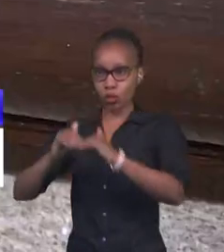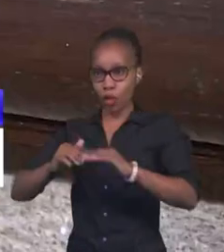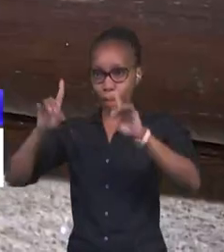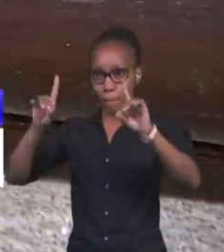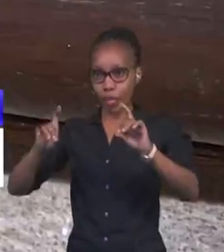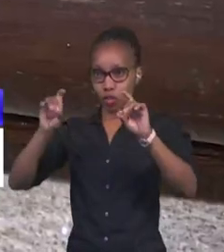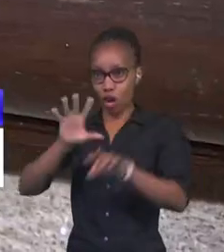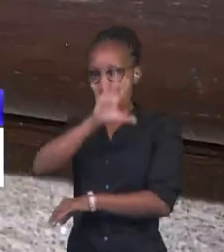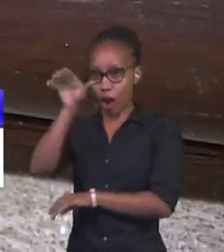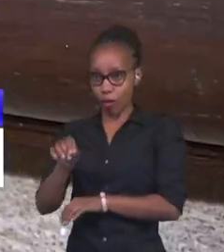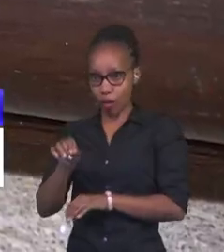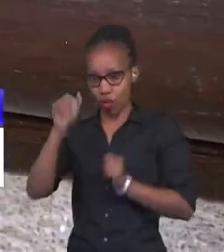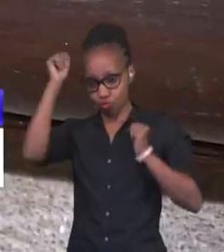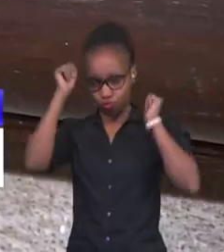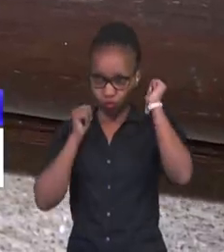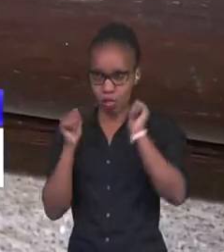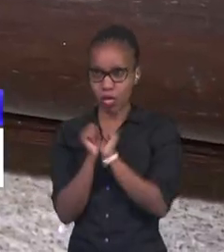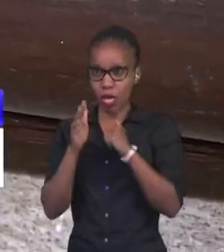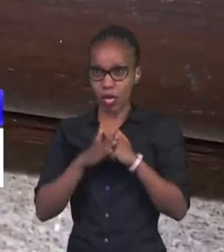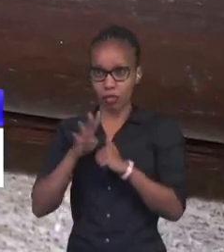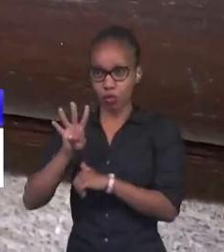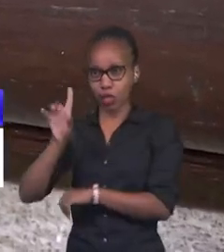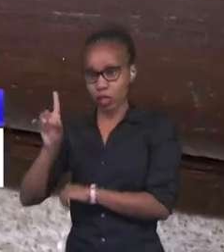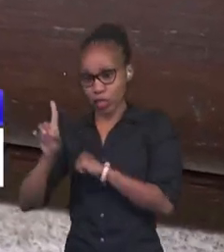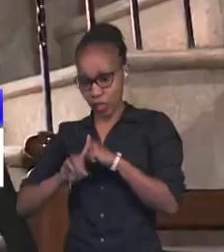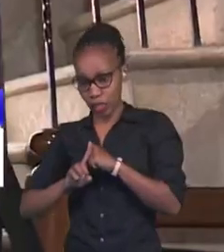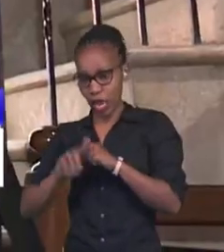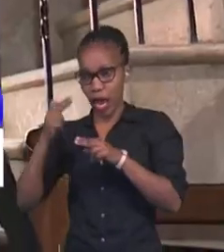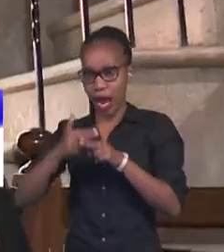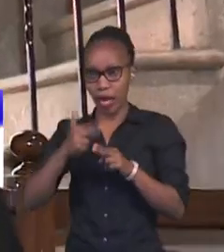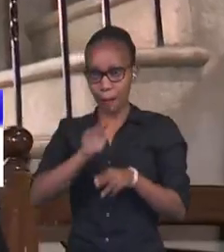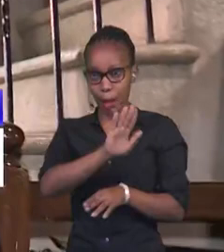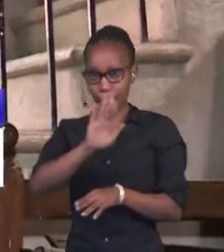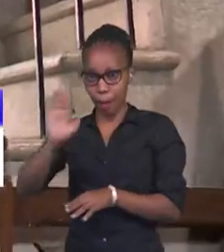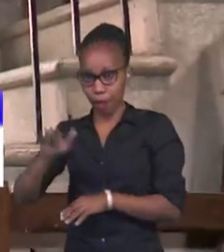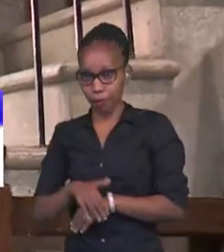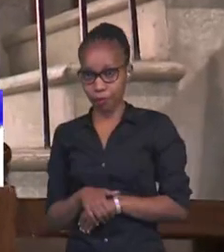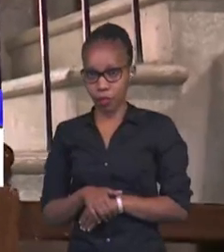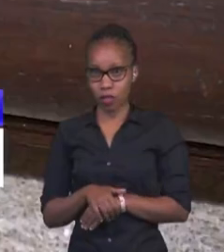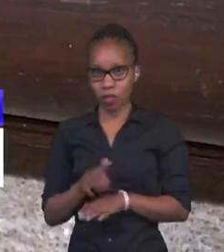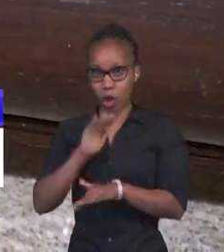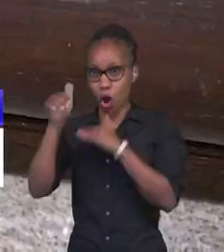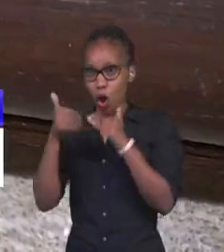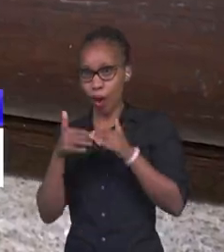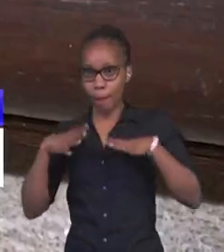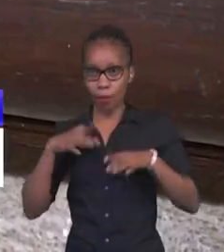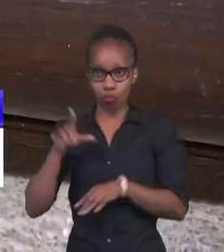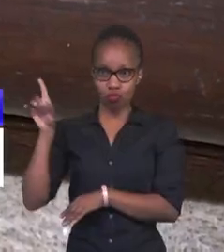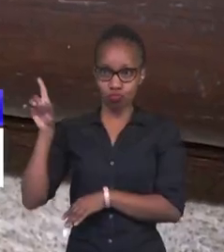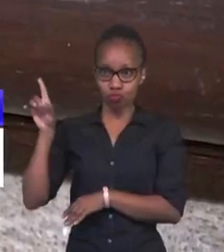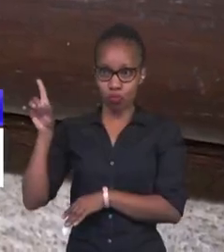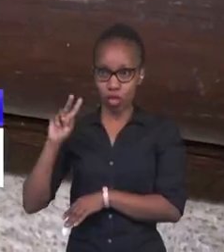soldiers dated 1946, complete with their names. So all these guys fought in the